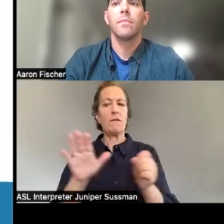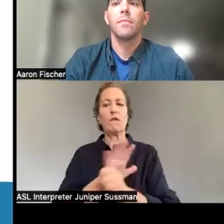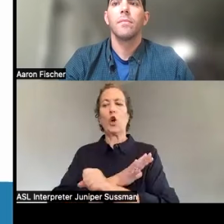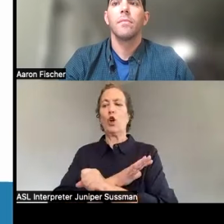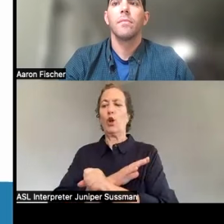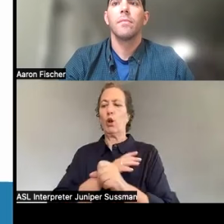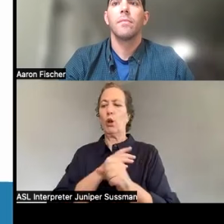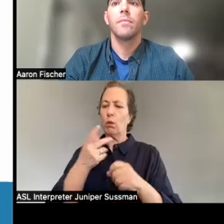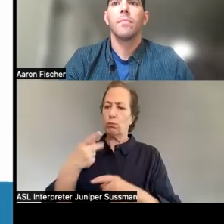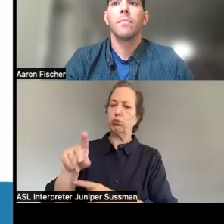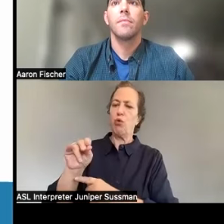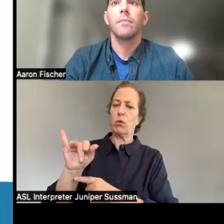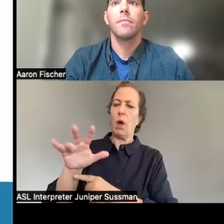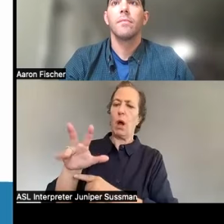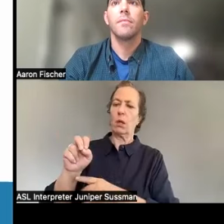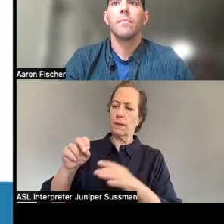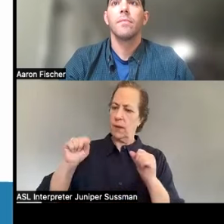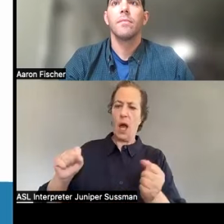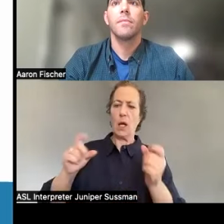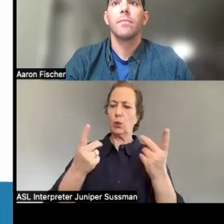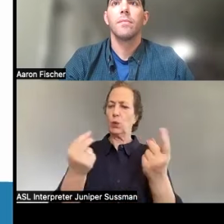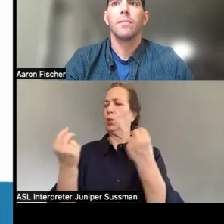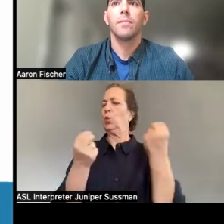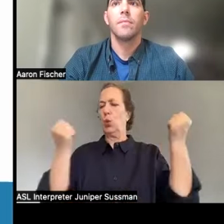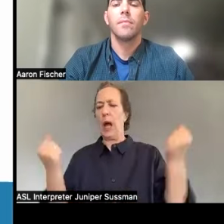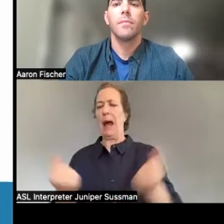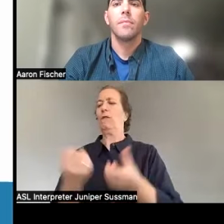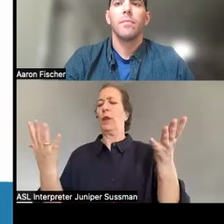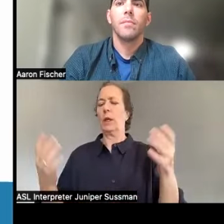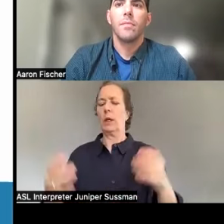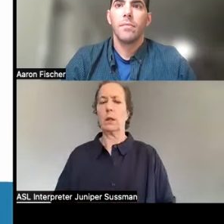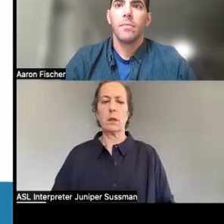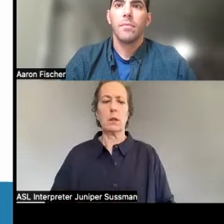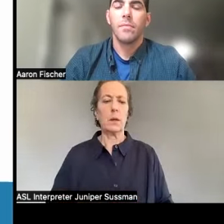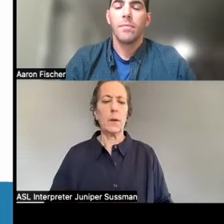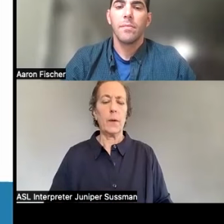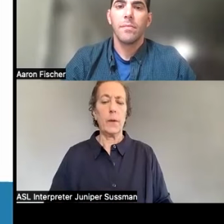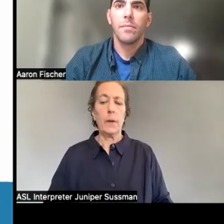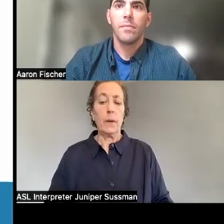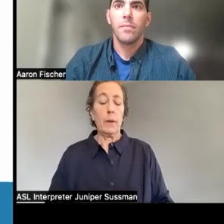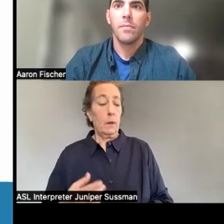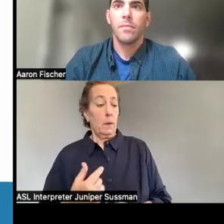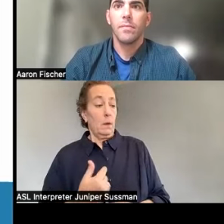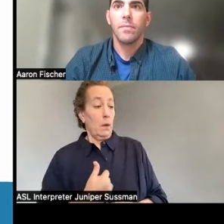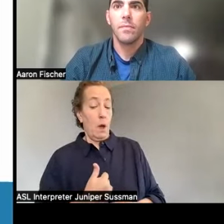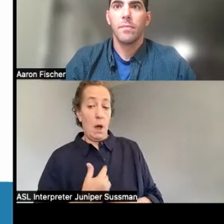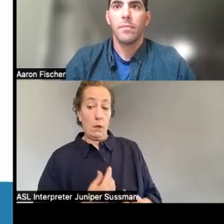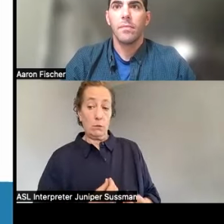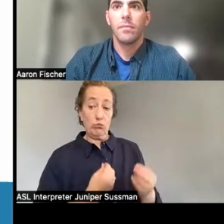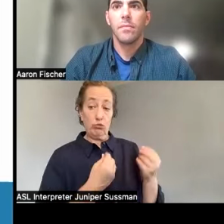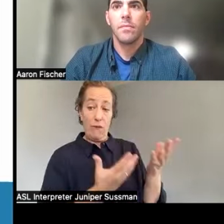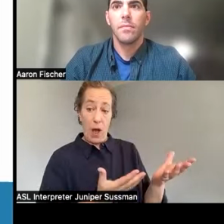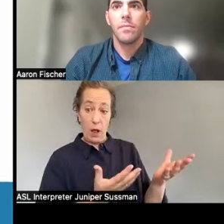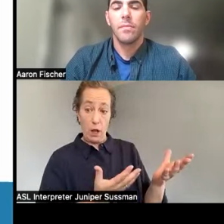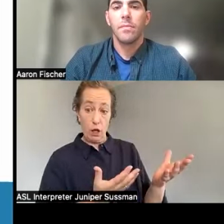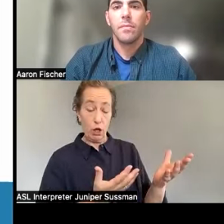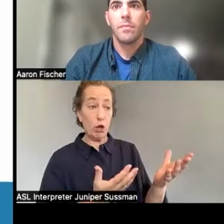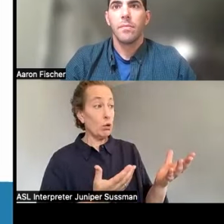the level that they are able. It's always helpful as a medical provider or health center staff to